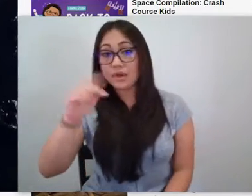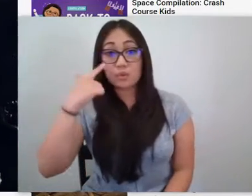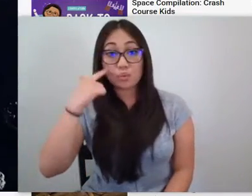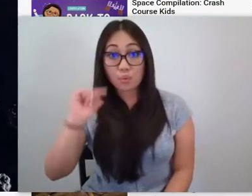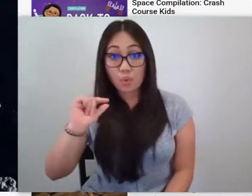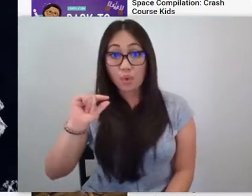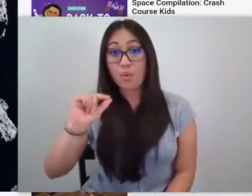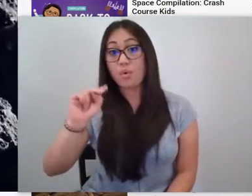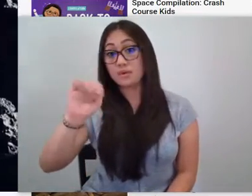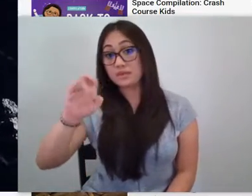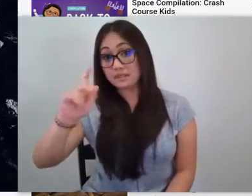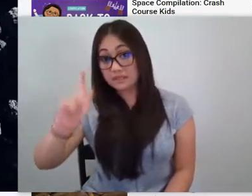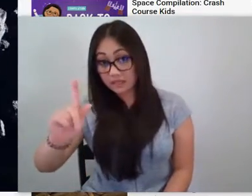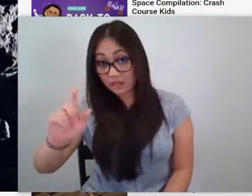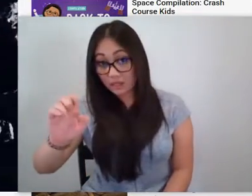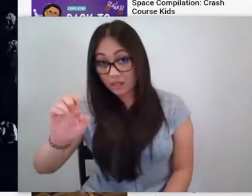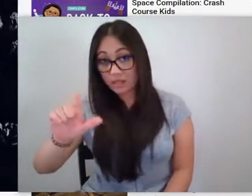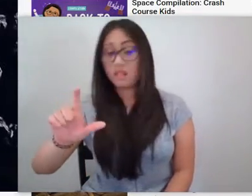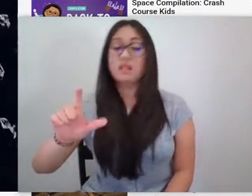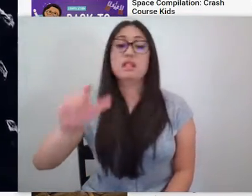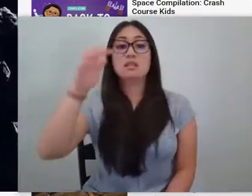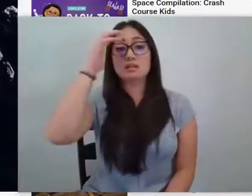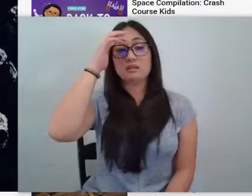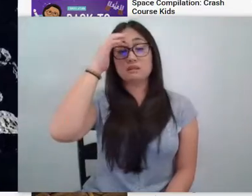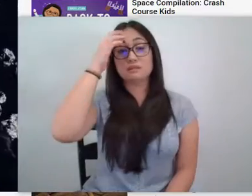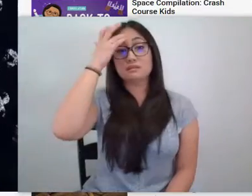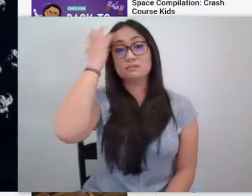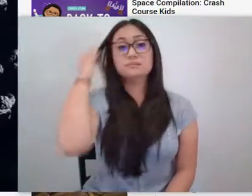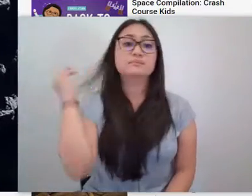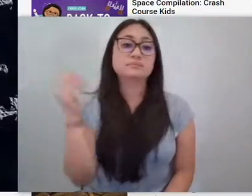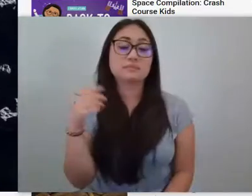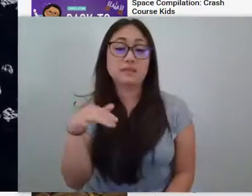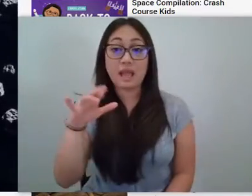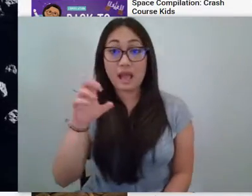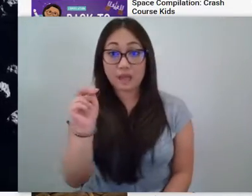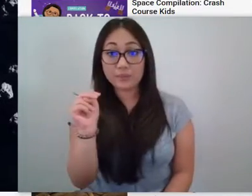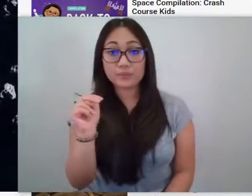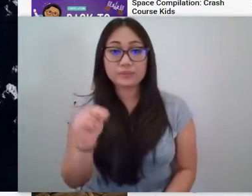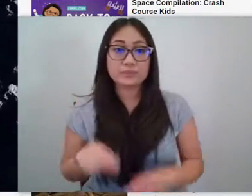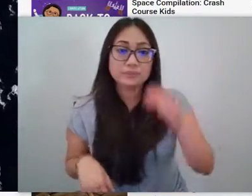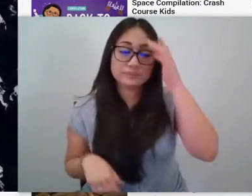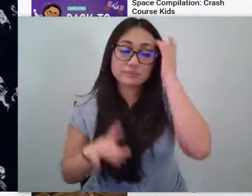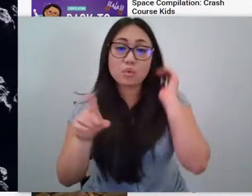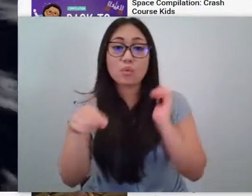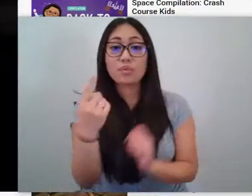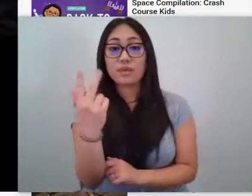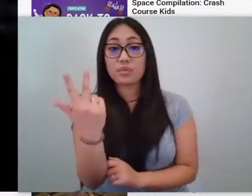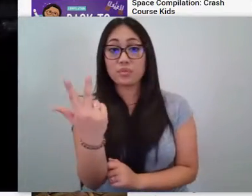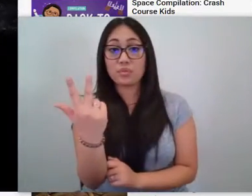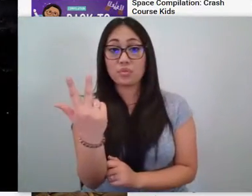of asteroids in our solar system, but only about 3,000 of them have been named.